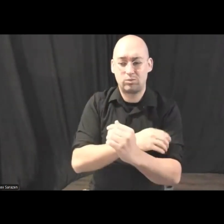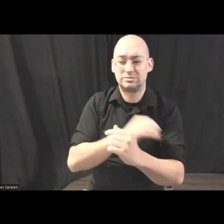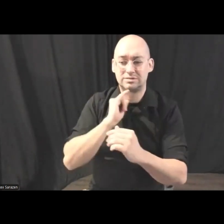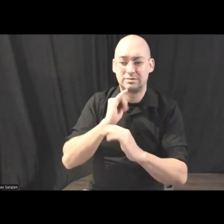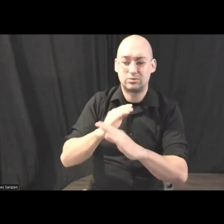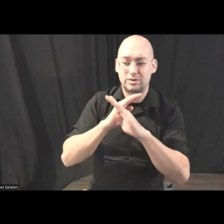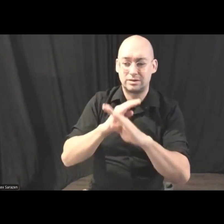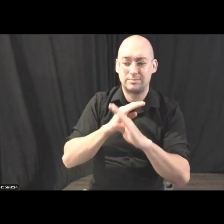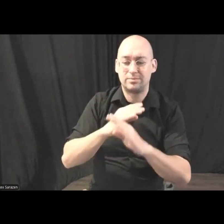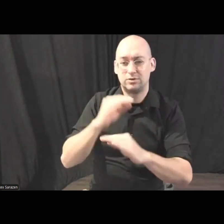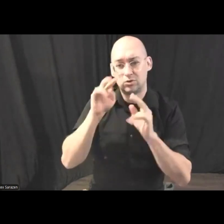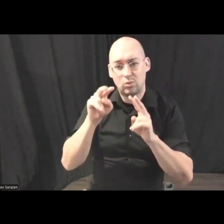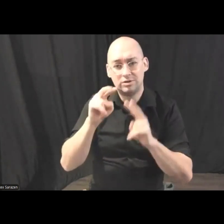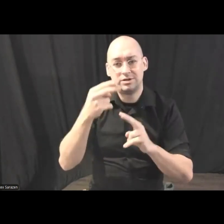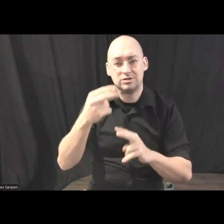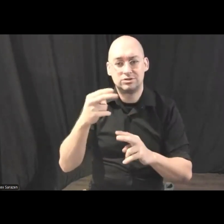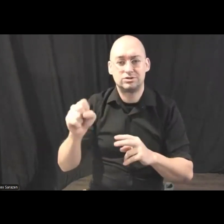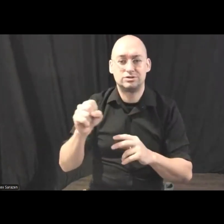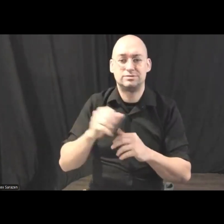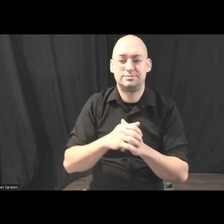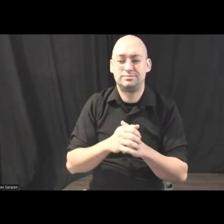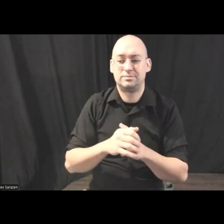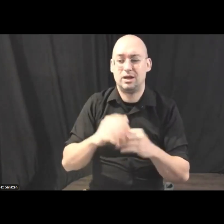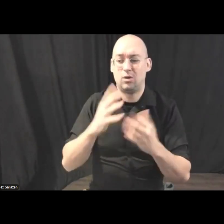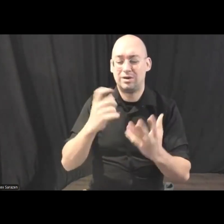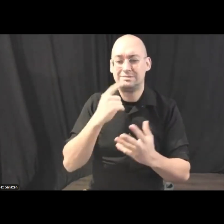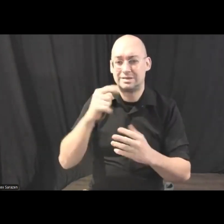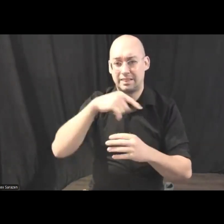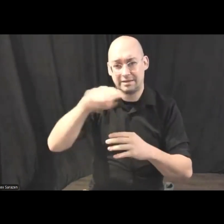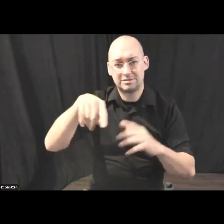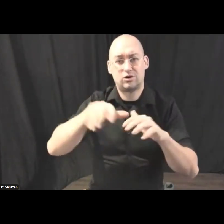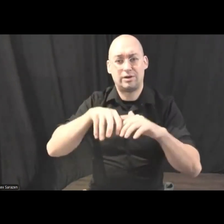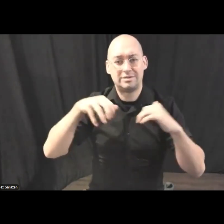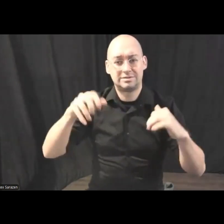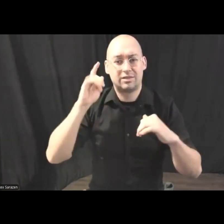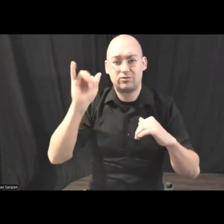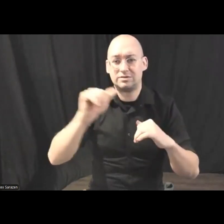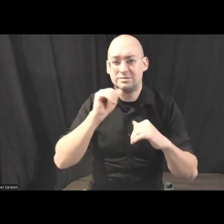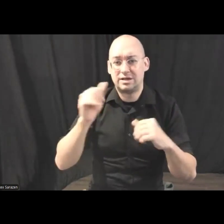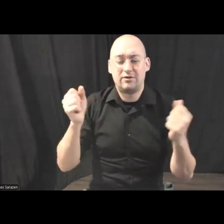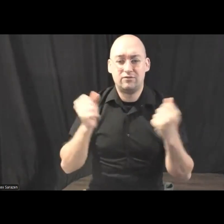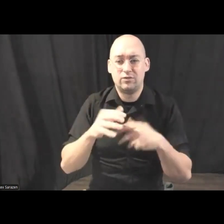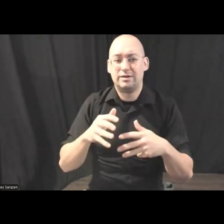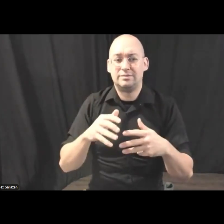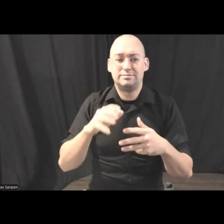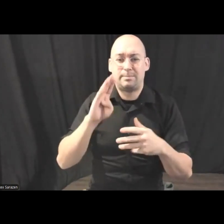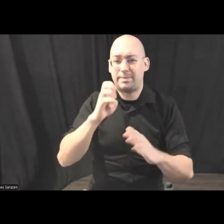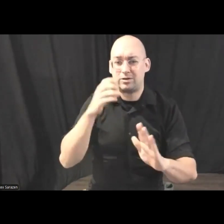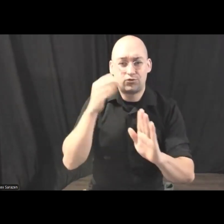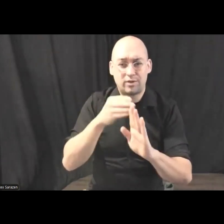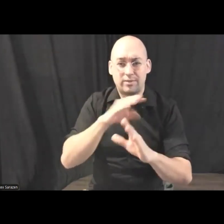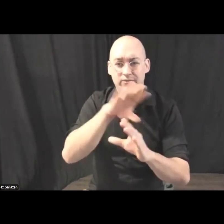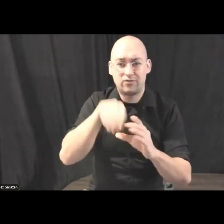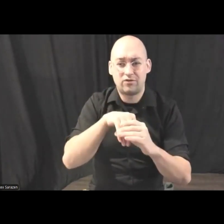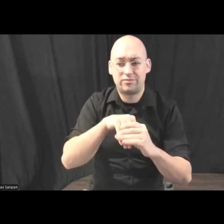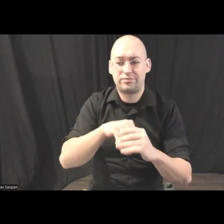AG. I also just have to say to this audience, Californians are not afraid to take direct action, and